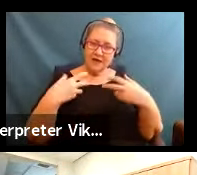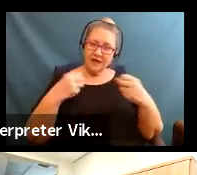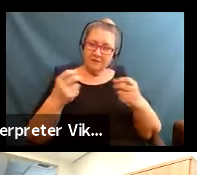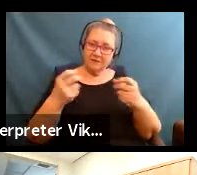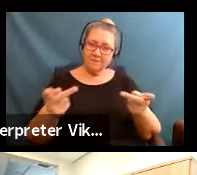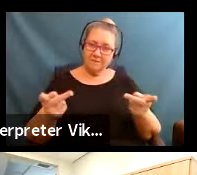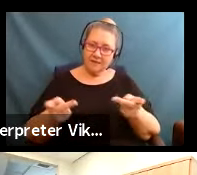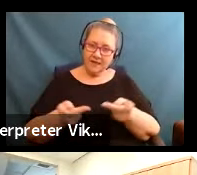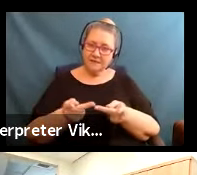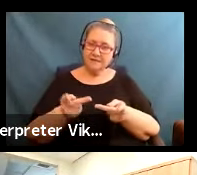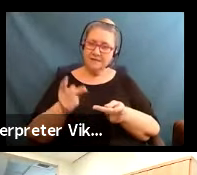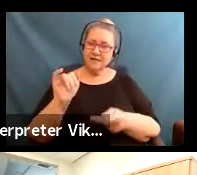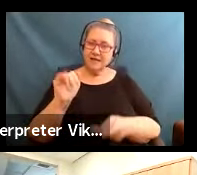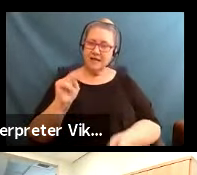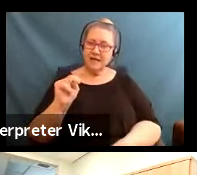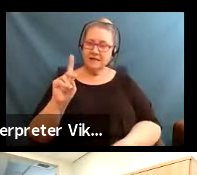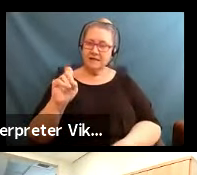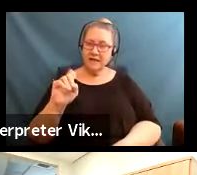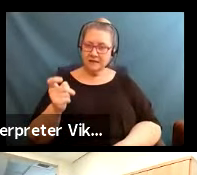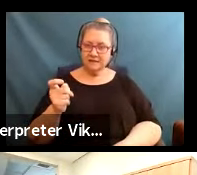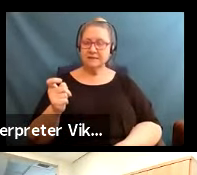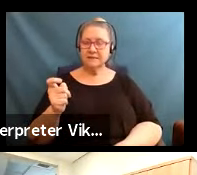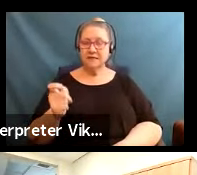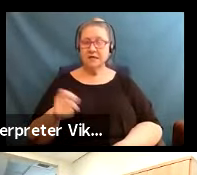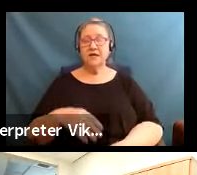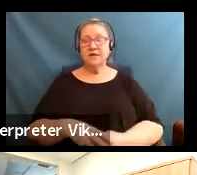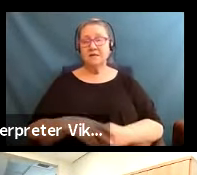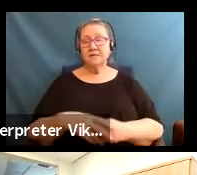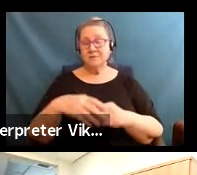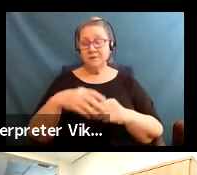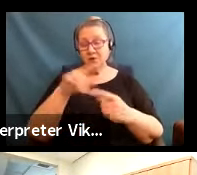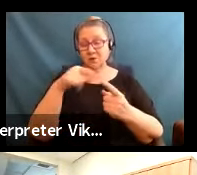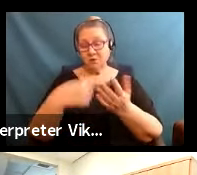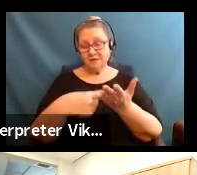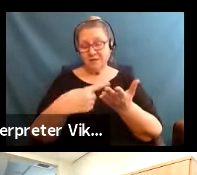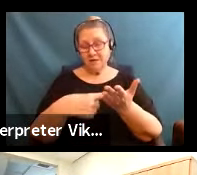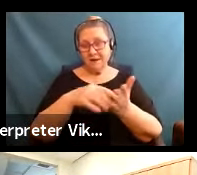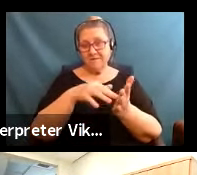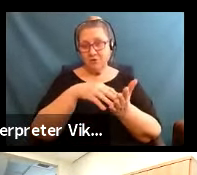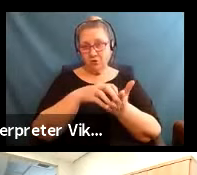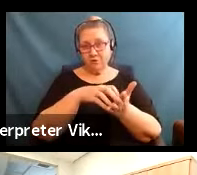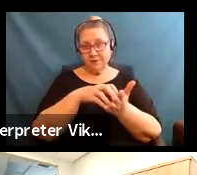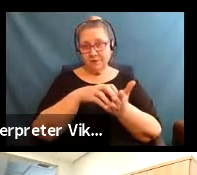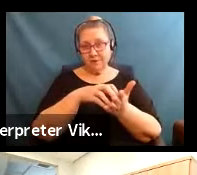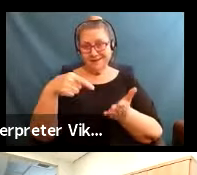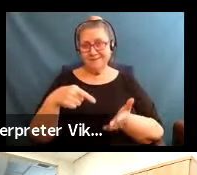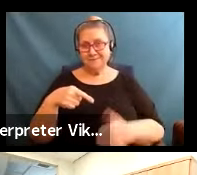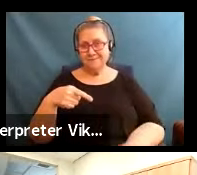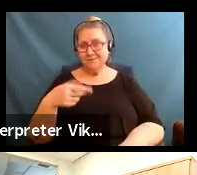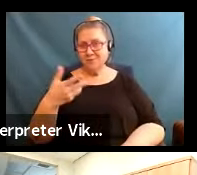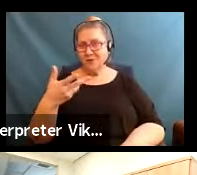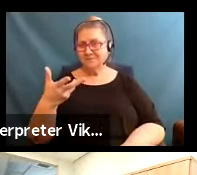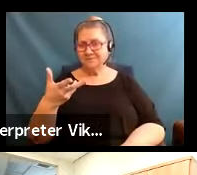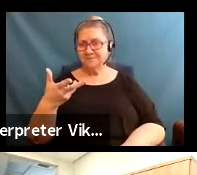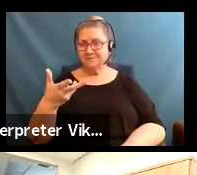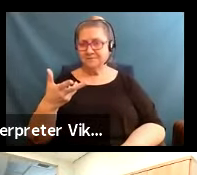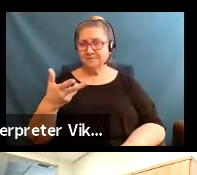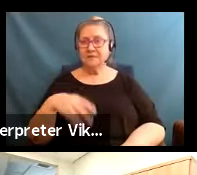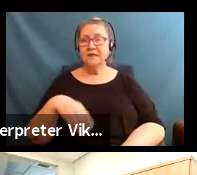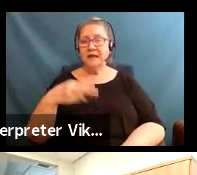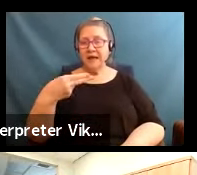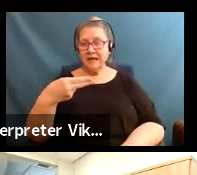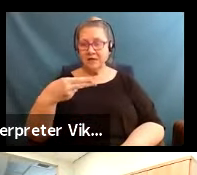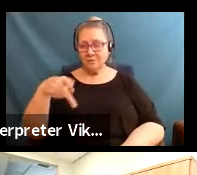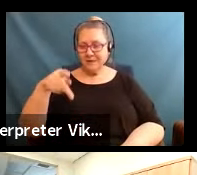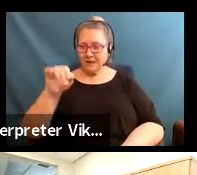your question, when we look at vulnerability, what we're looking at is, for example, if we look by